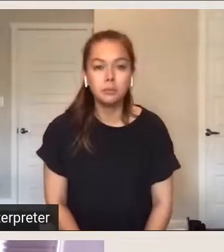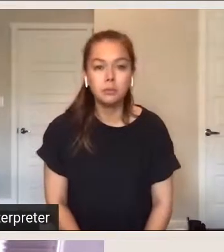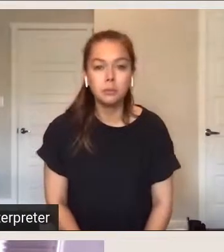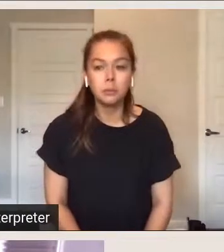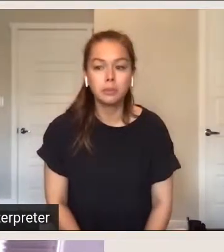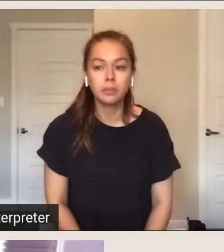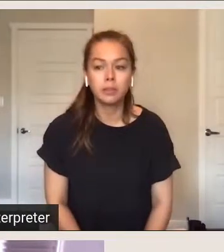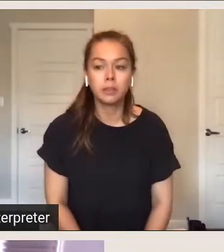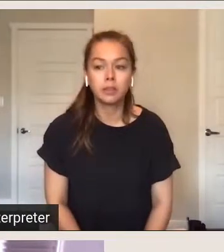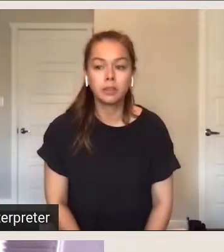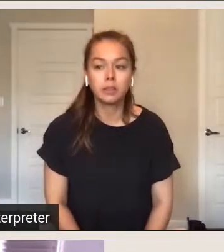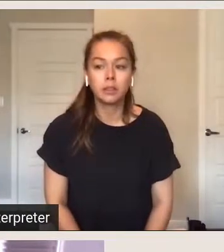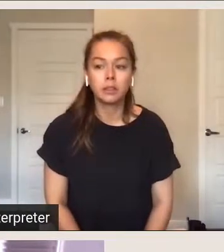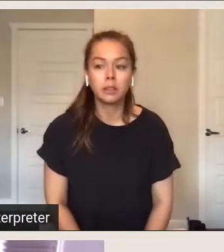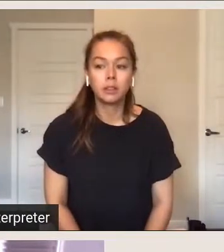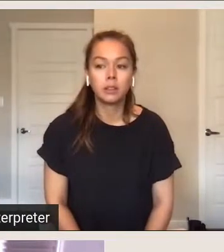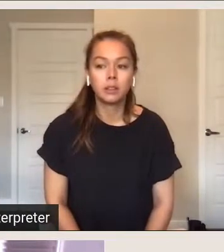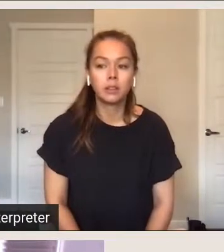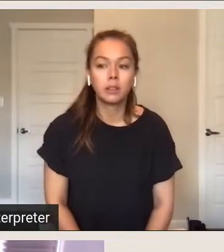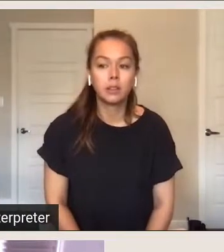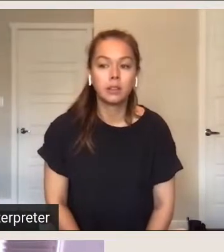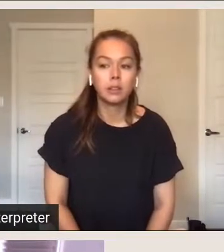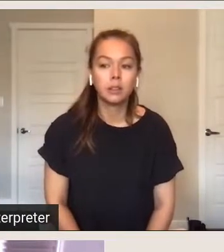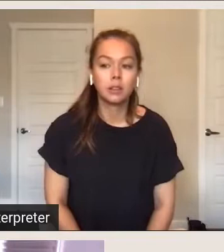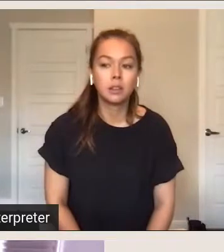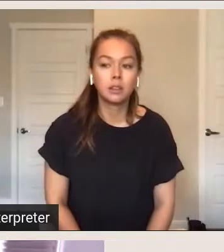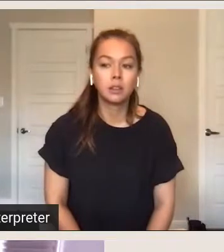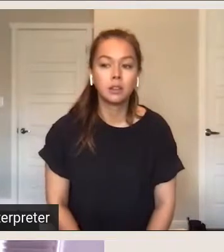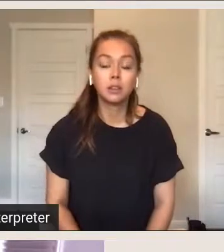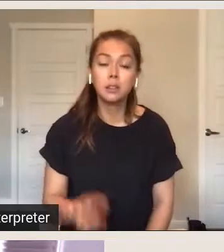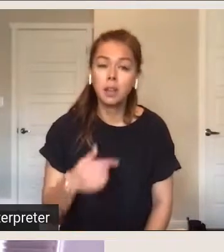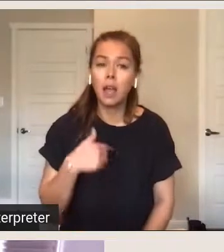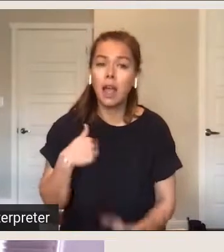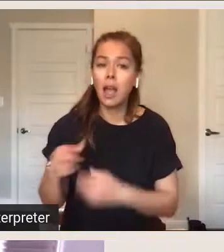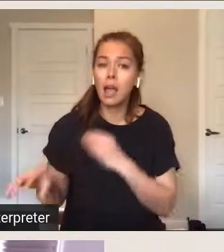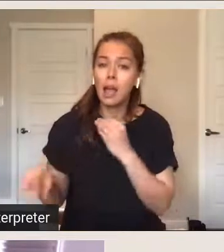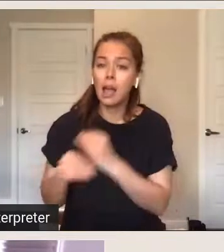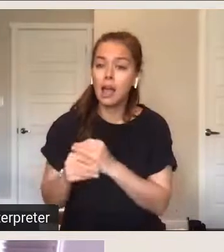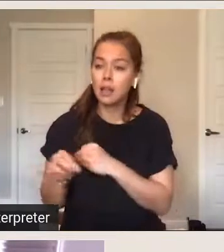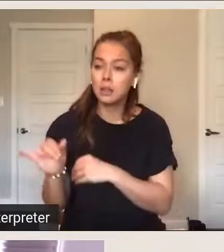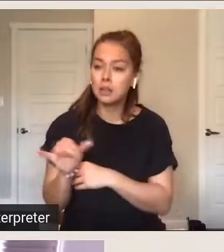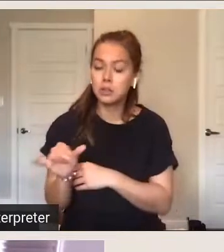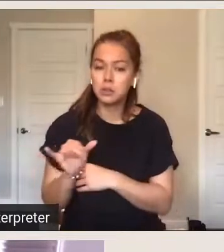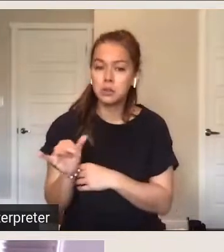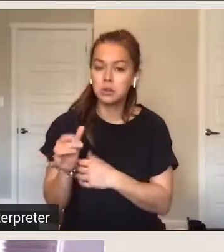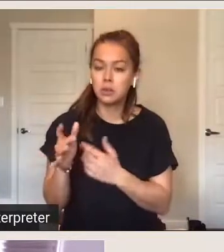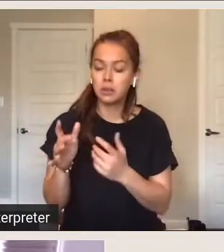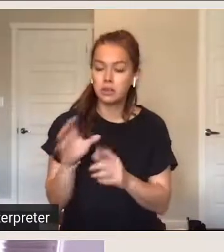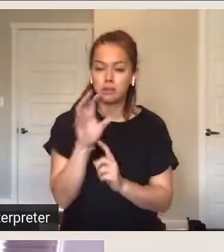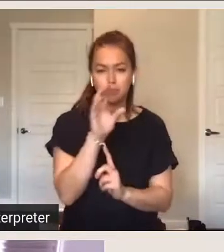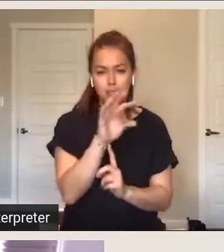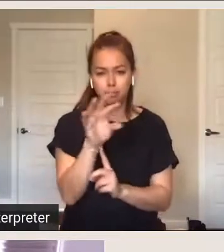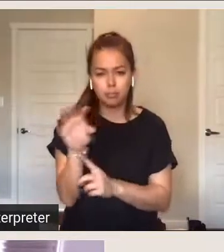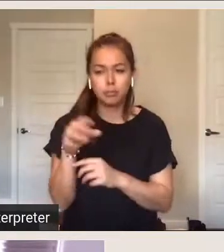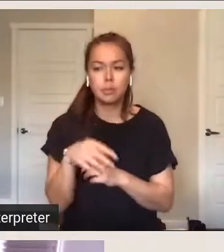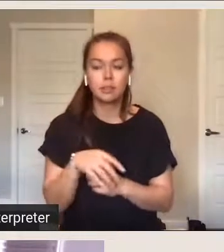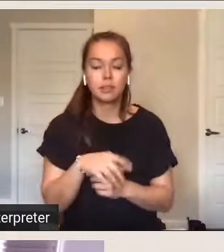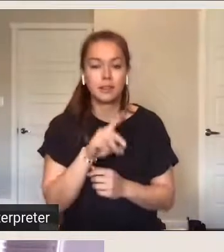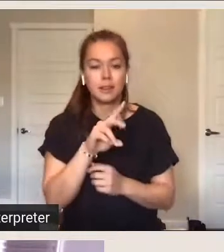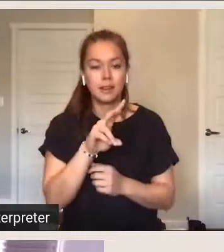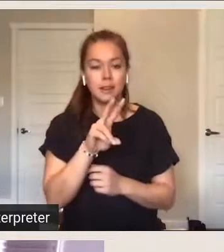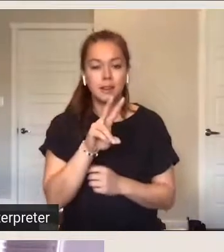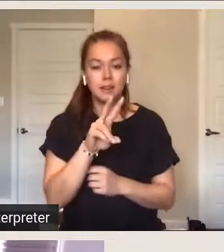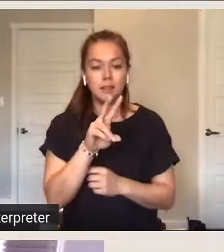just also kind of curious in terms of like the filming, was there actually footage? I mean, Diva, you were, you know, very much in the process